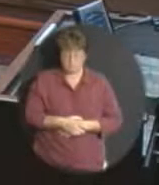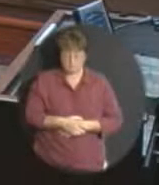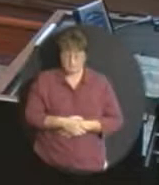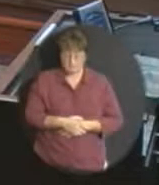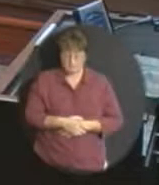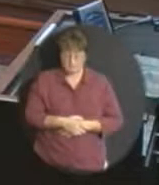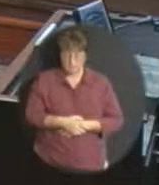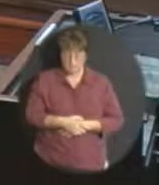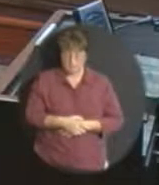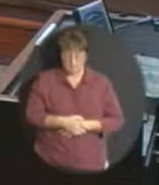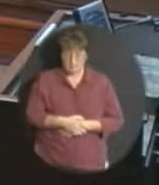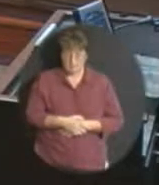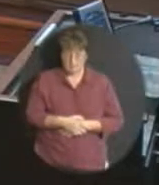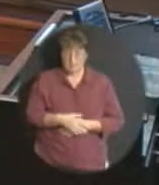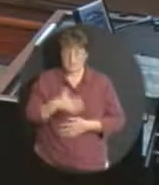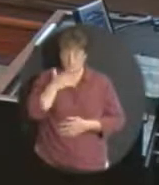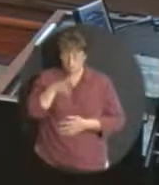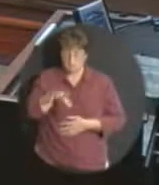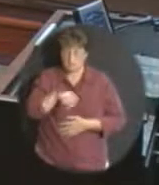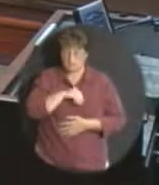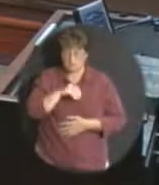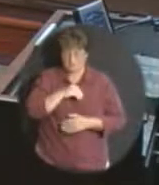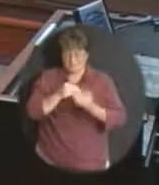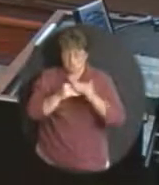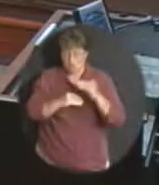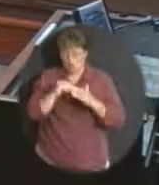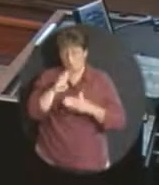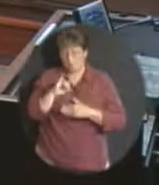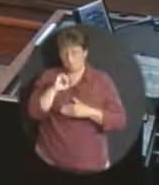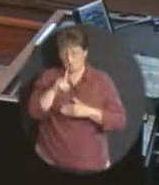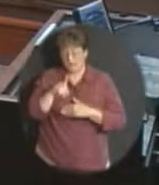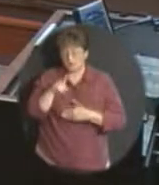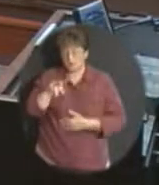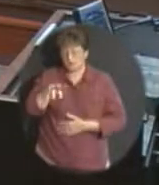I move to accept the low bid from Stanger Industries in the amount of